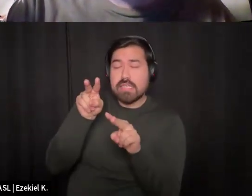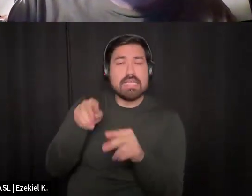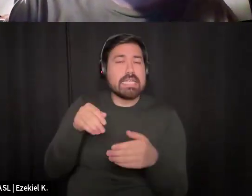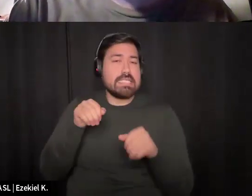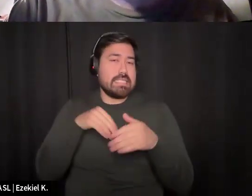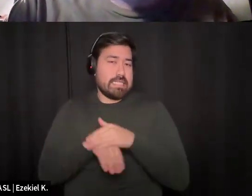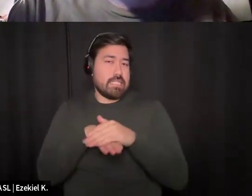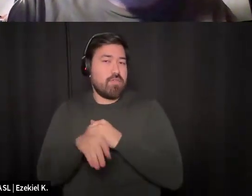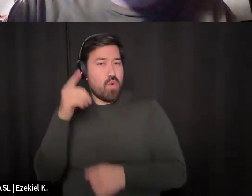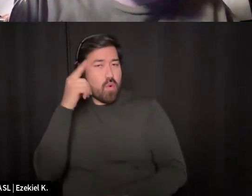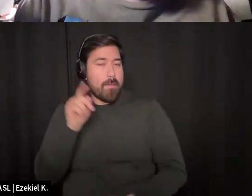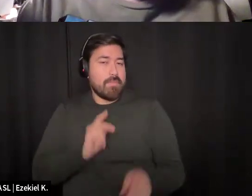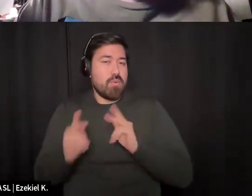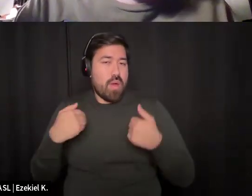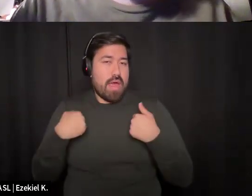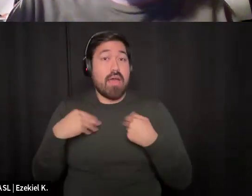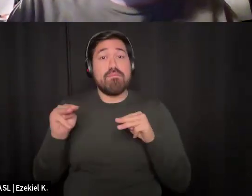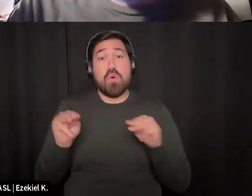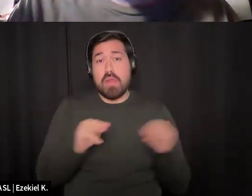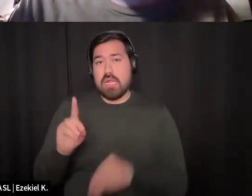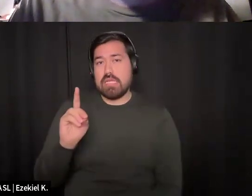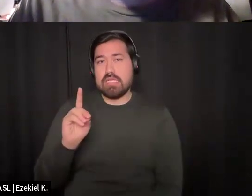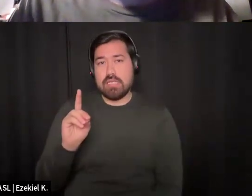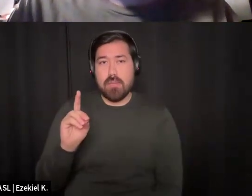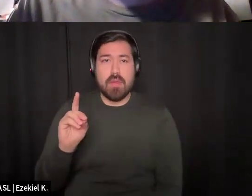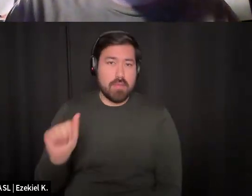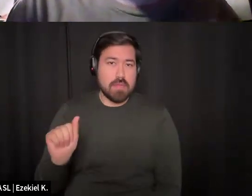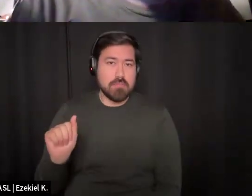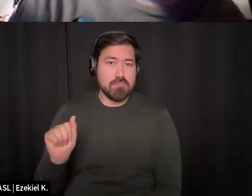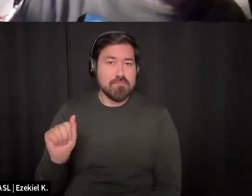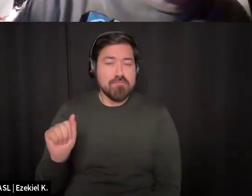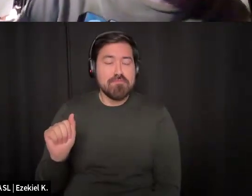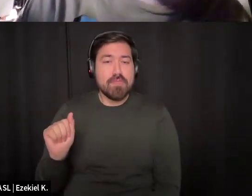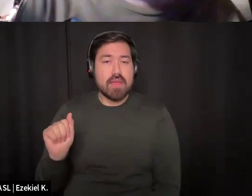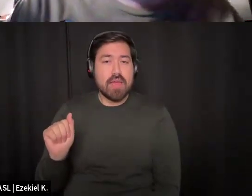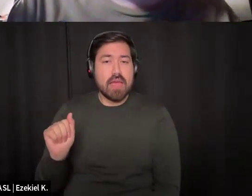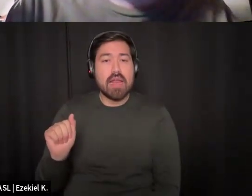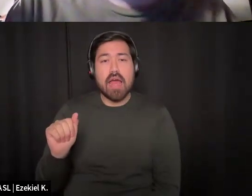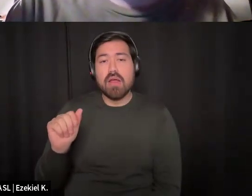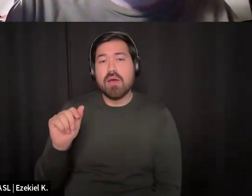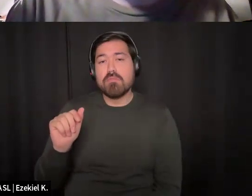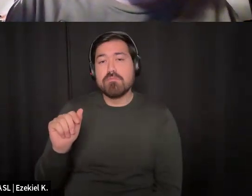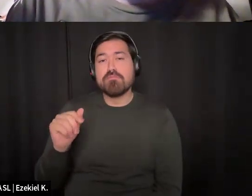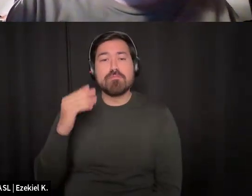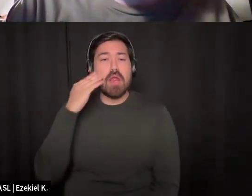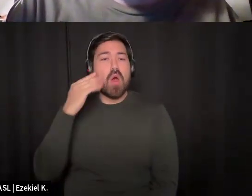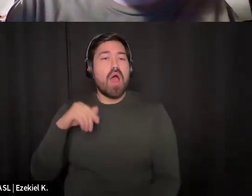people who have mobility disabilities. And Mhm. I'm y'all are going to talk about how it's